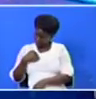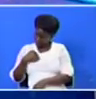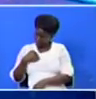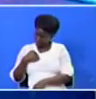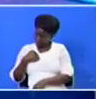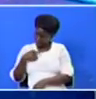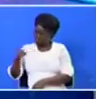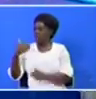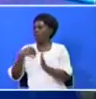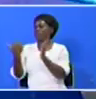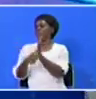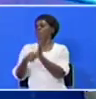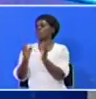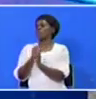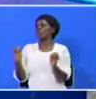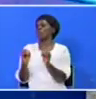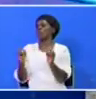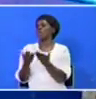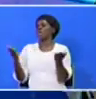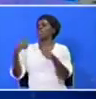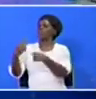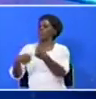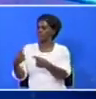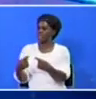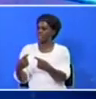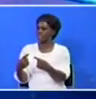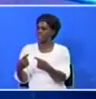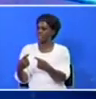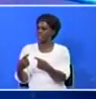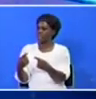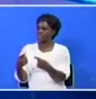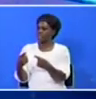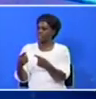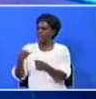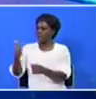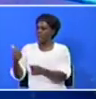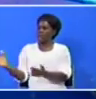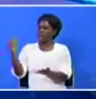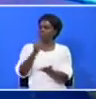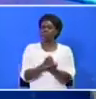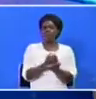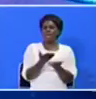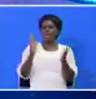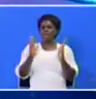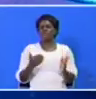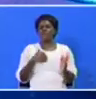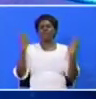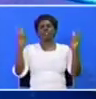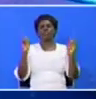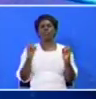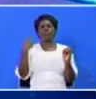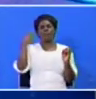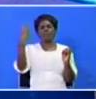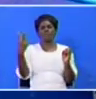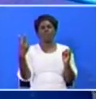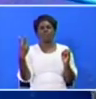should have no problem with any process, therefore, that removes that player and brings another one with whom anybody has no issue. That's number one. I agree. Number